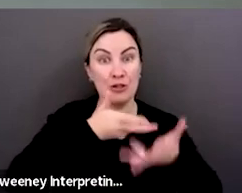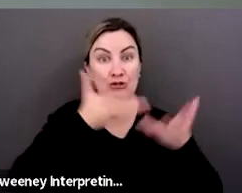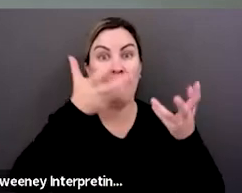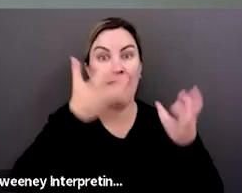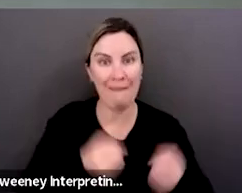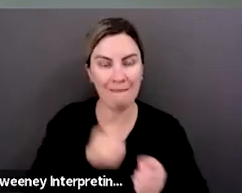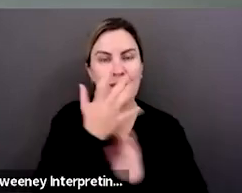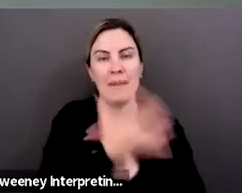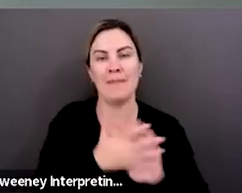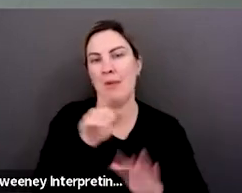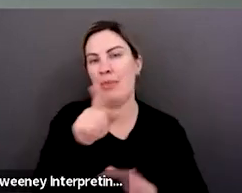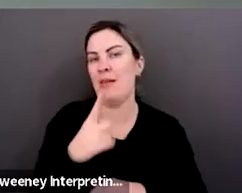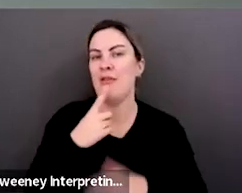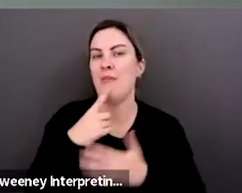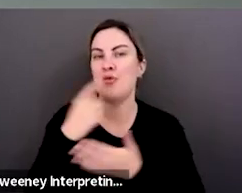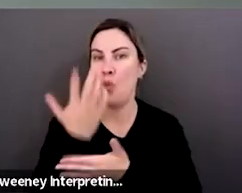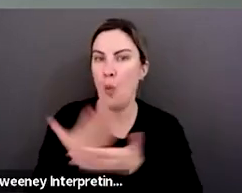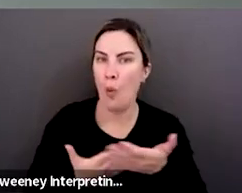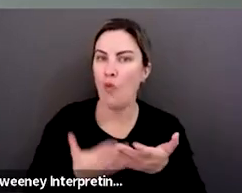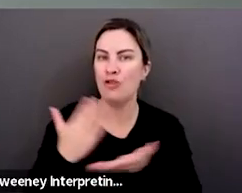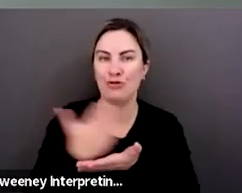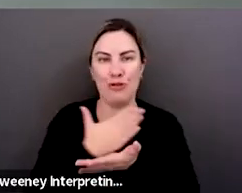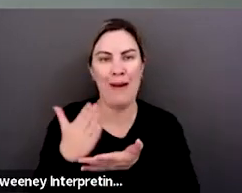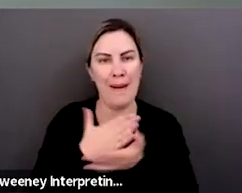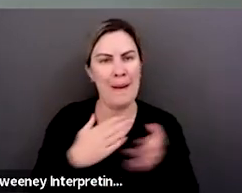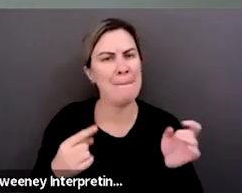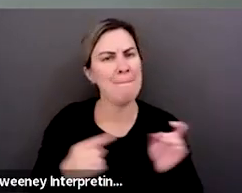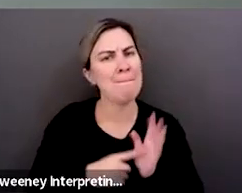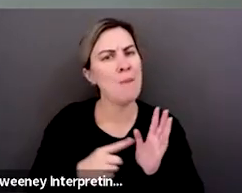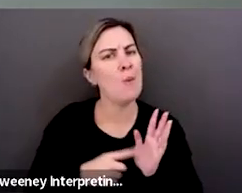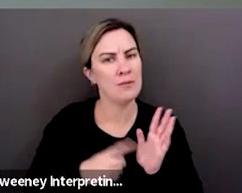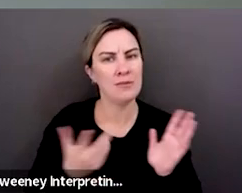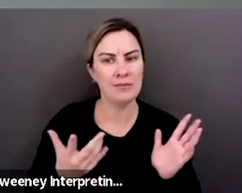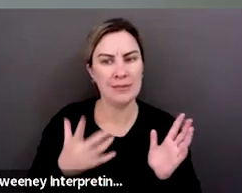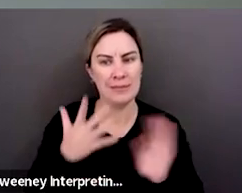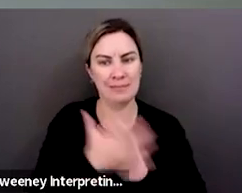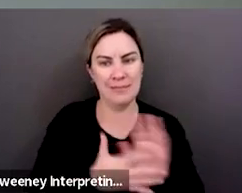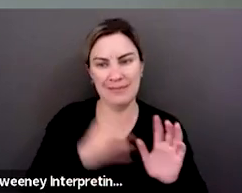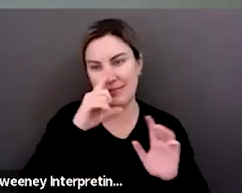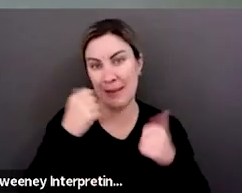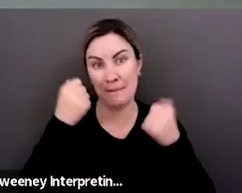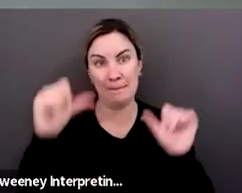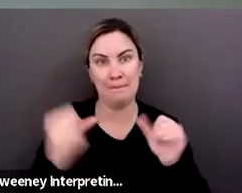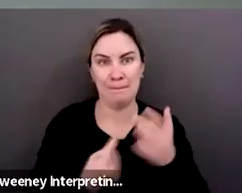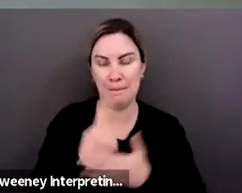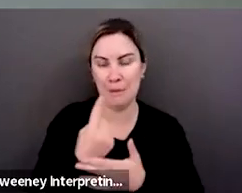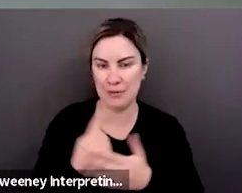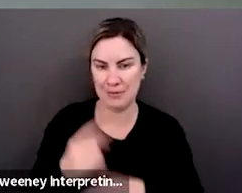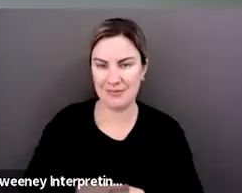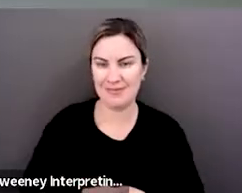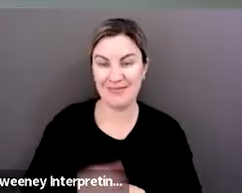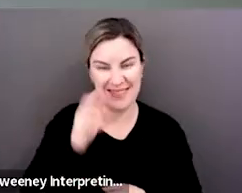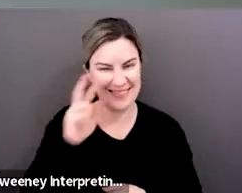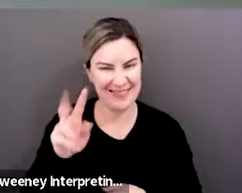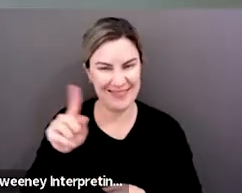these stories and give rise for these things to then happen. And I can see that Heidi is nodding her head as